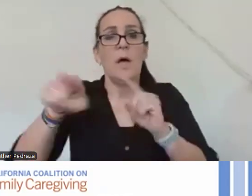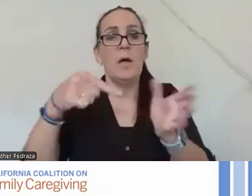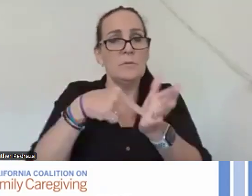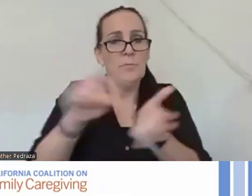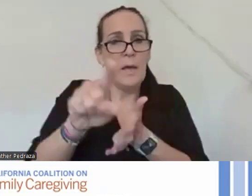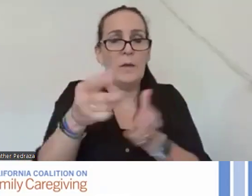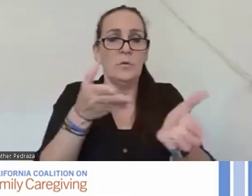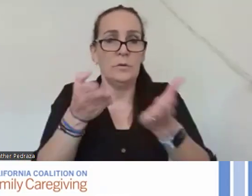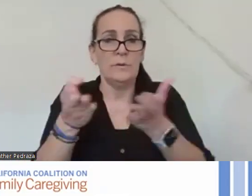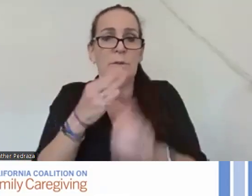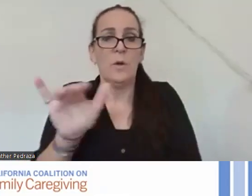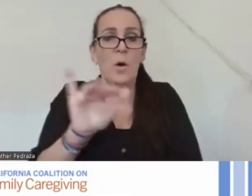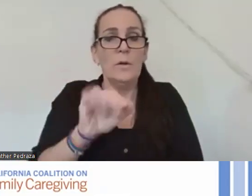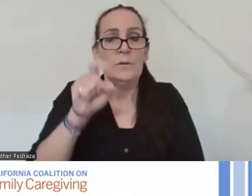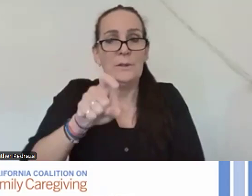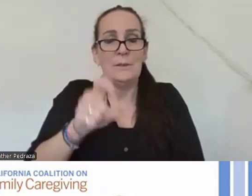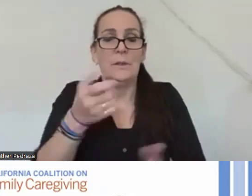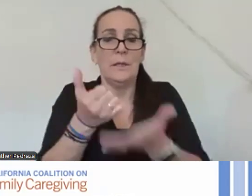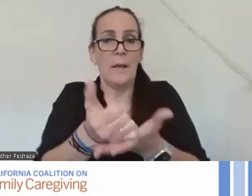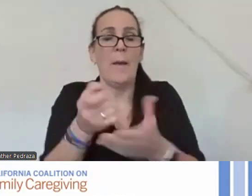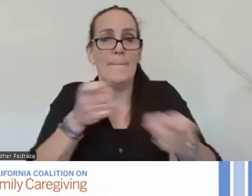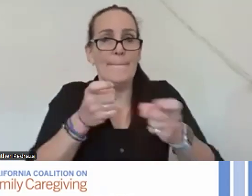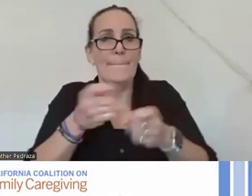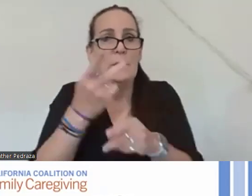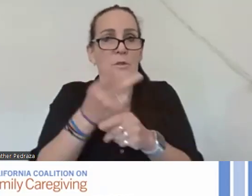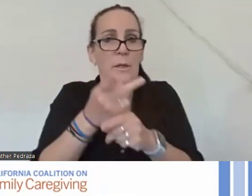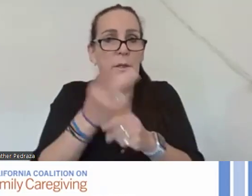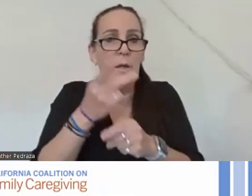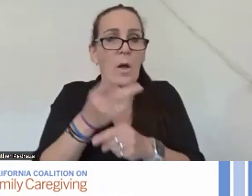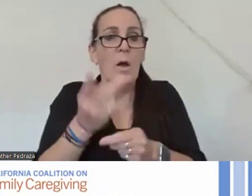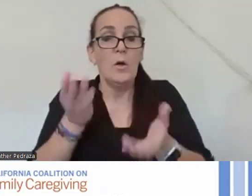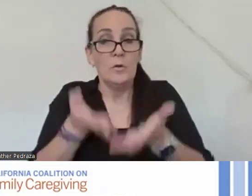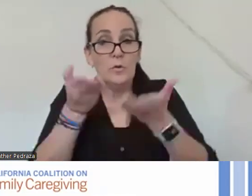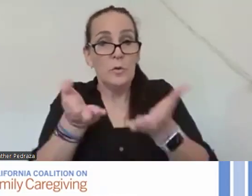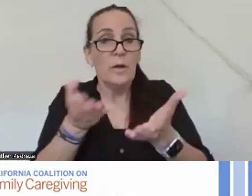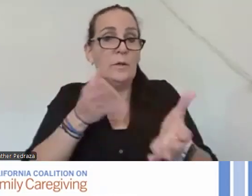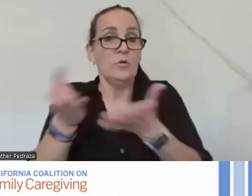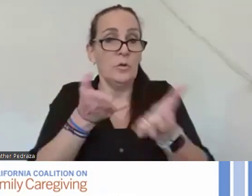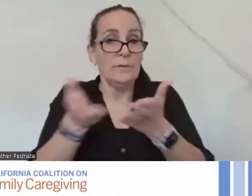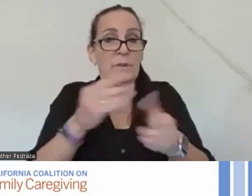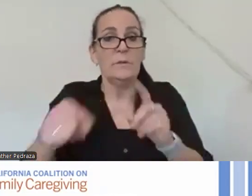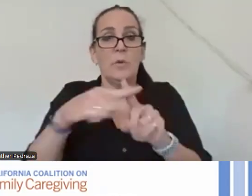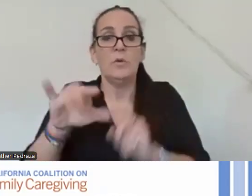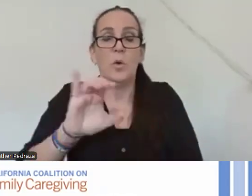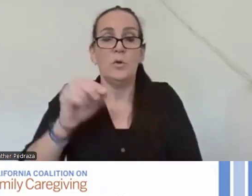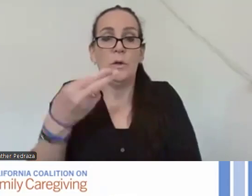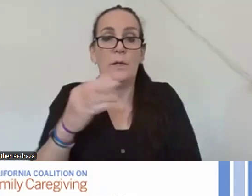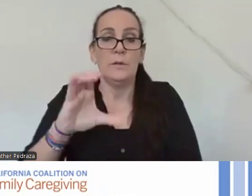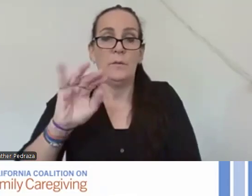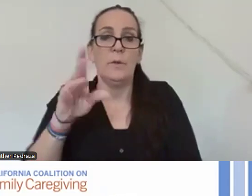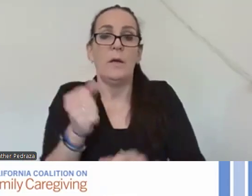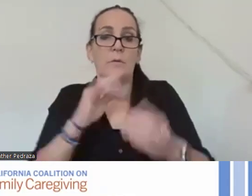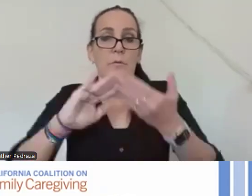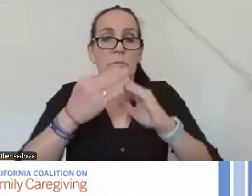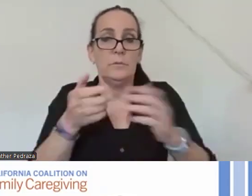durable medical equipment. Michelle, Joanna, and Kimberly later in this panel will further illustrate just how detailed and in the